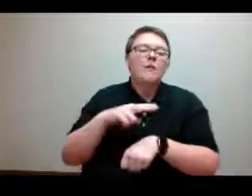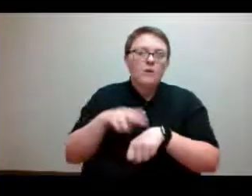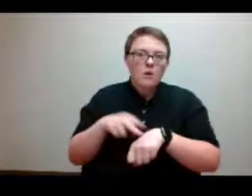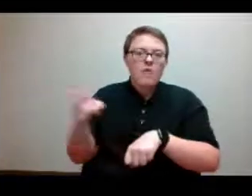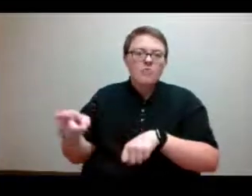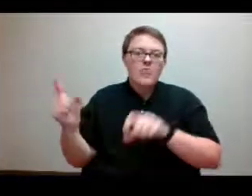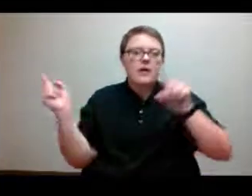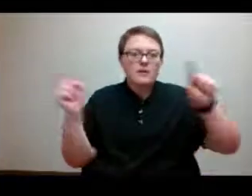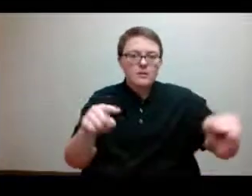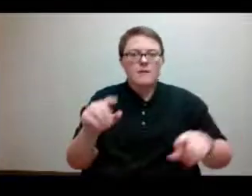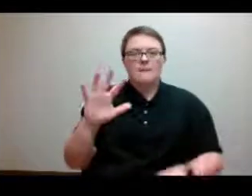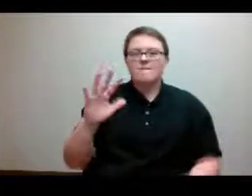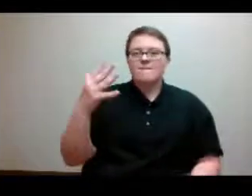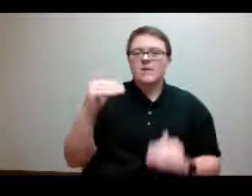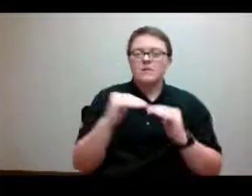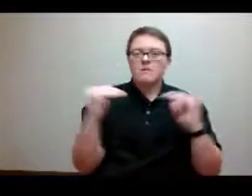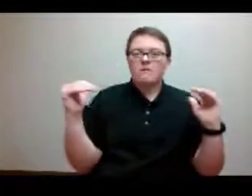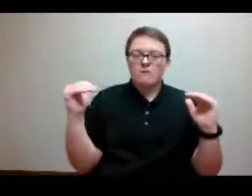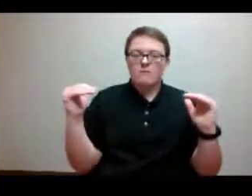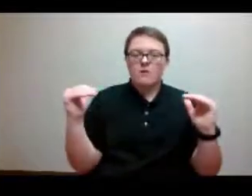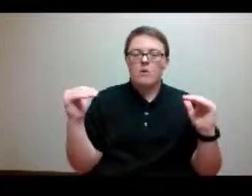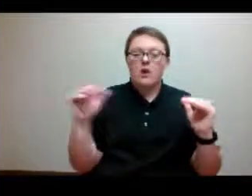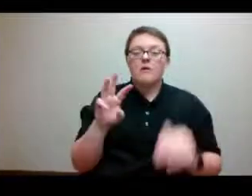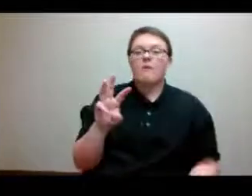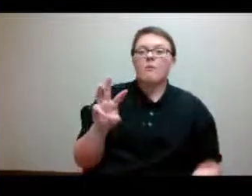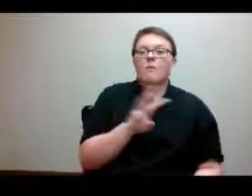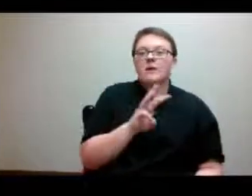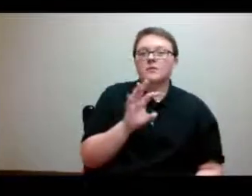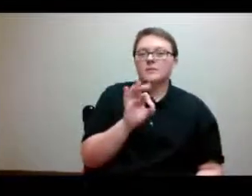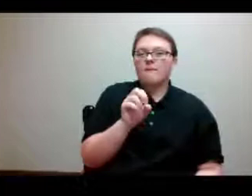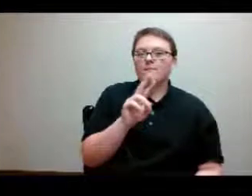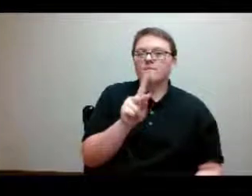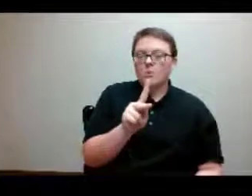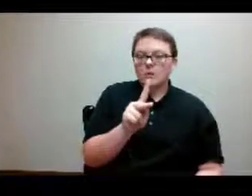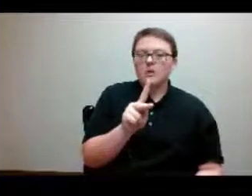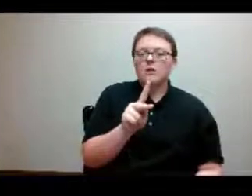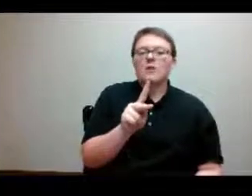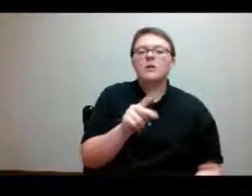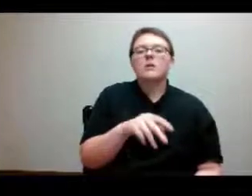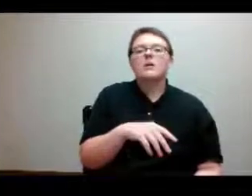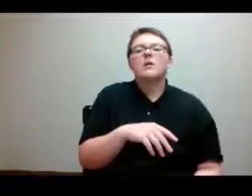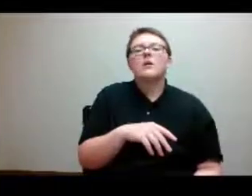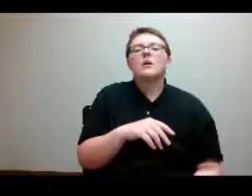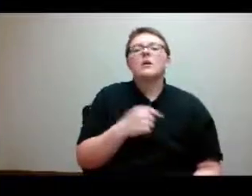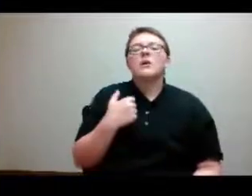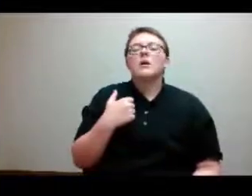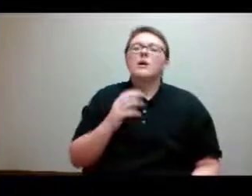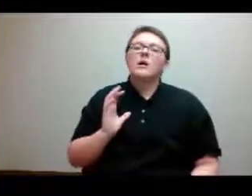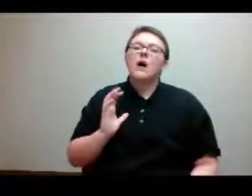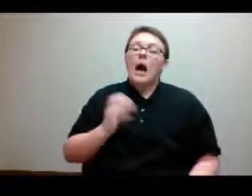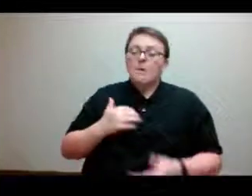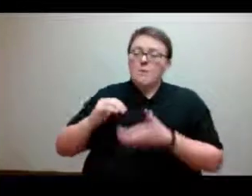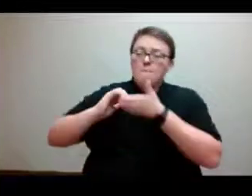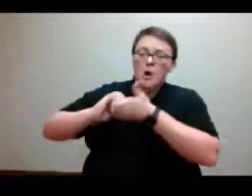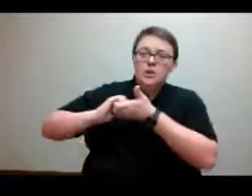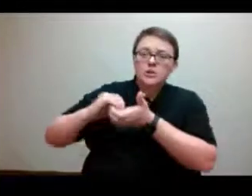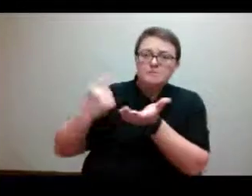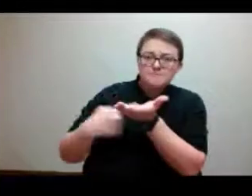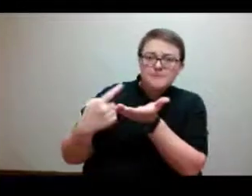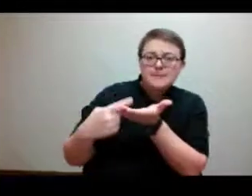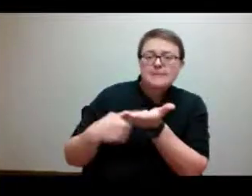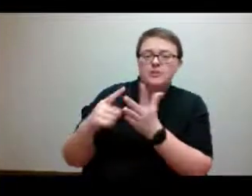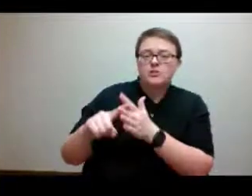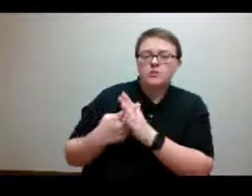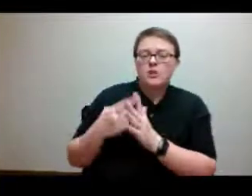5th floor of West Fork. And we have partnership discussions well underway in